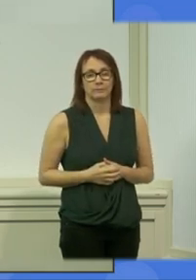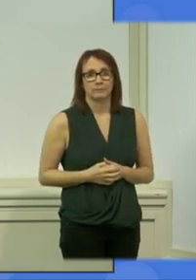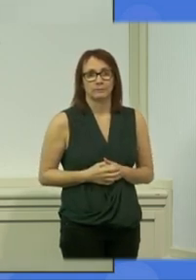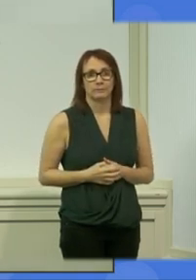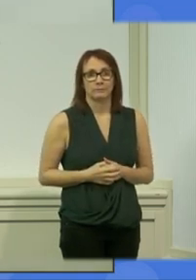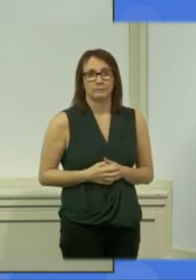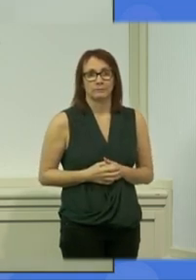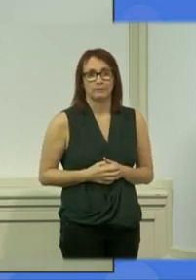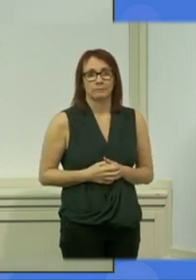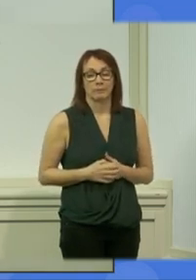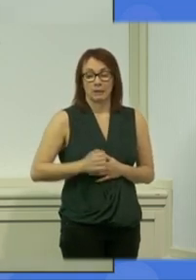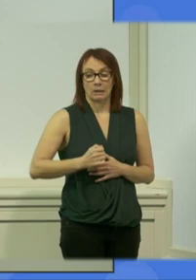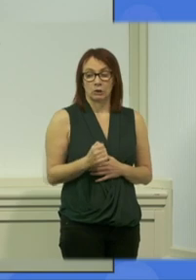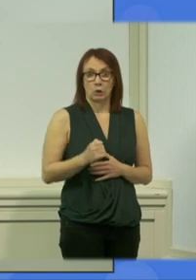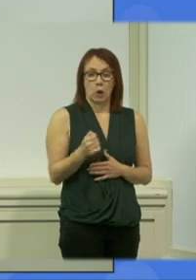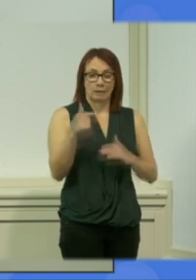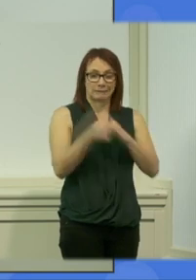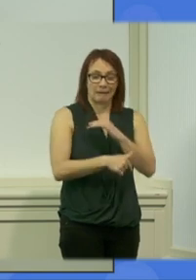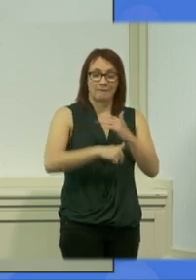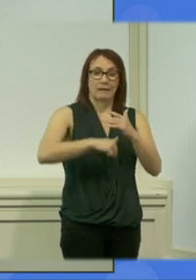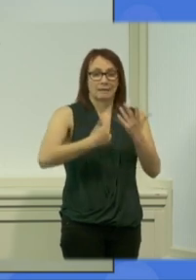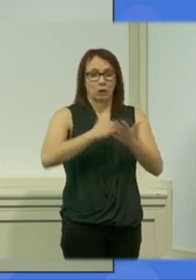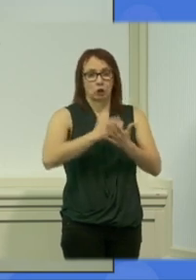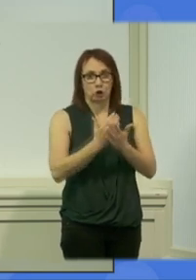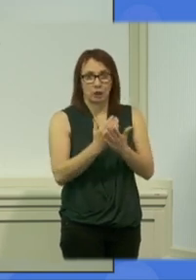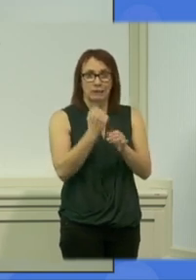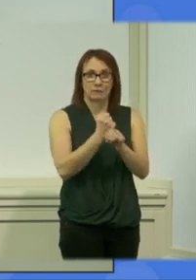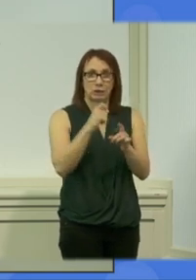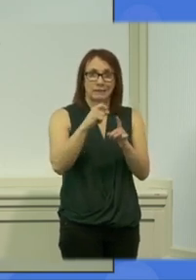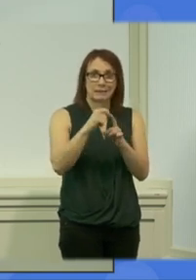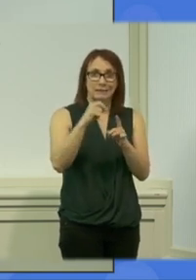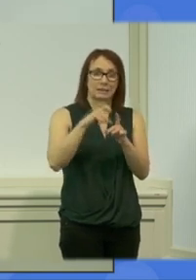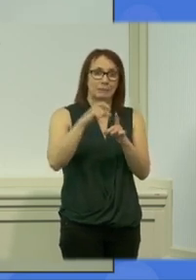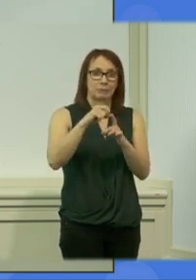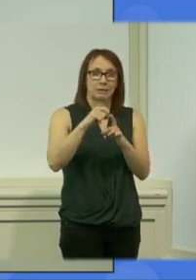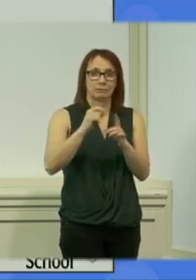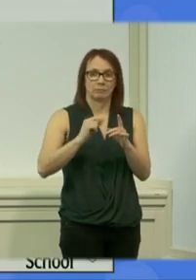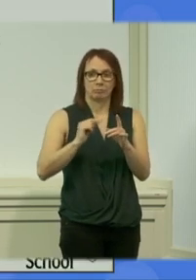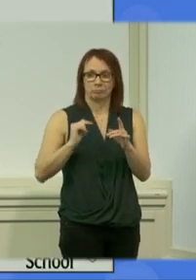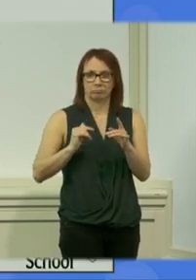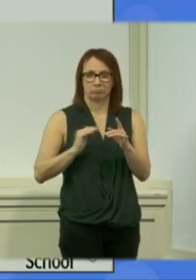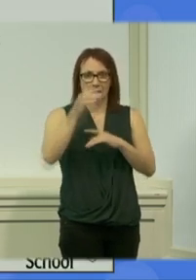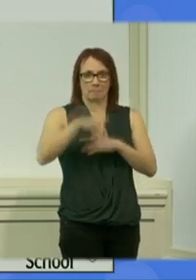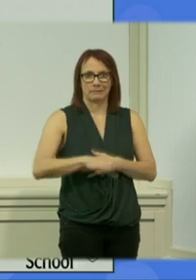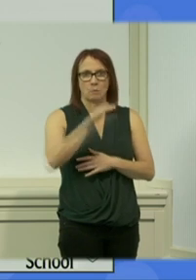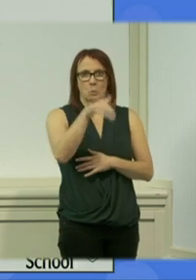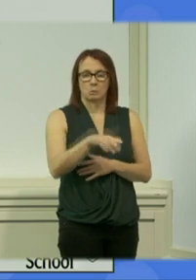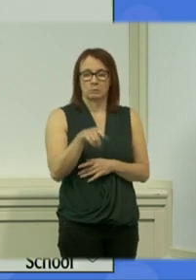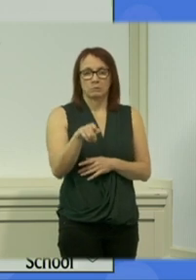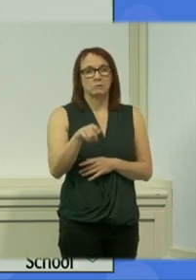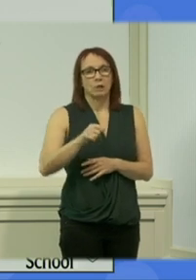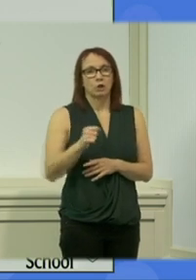Scotland's deficit as a share of GDP has varied a lot through time. That's the Scottish